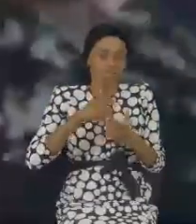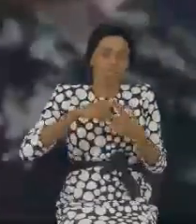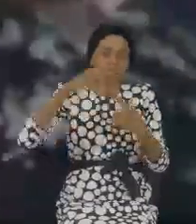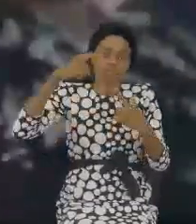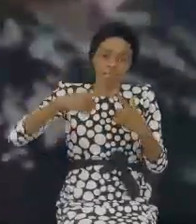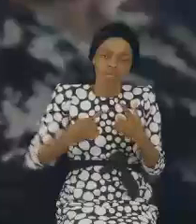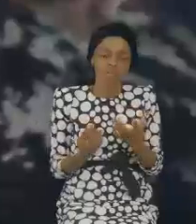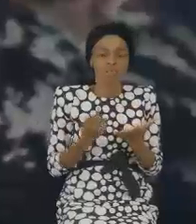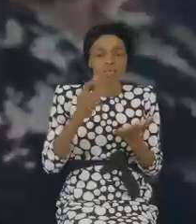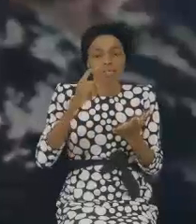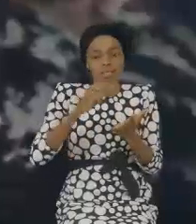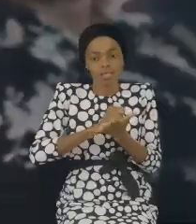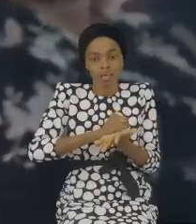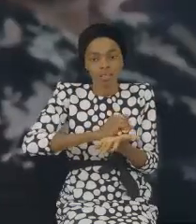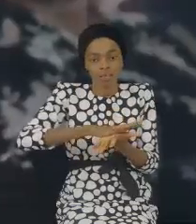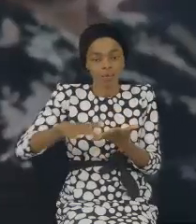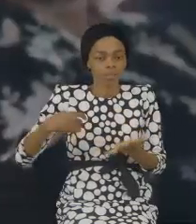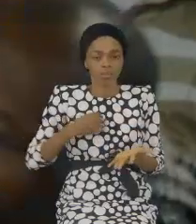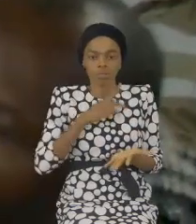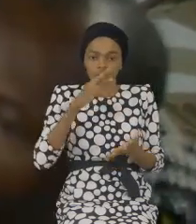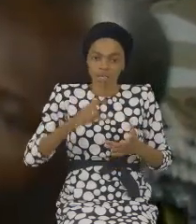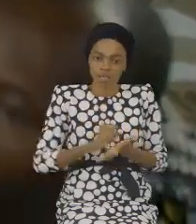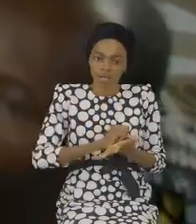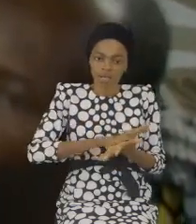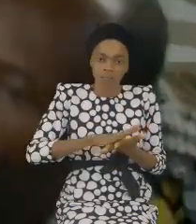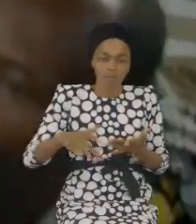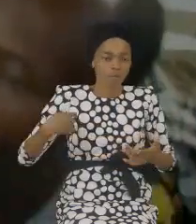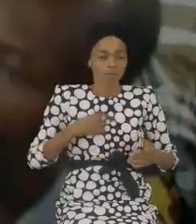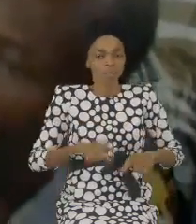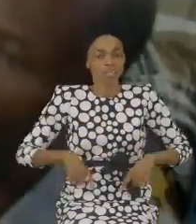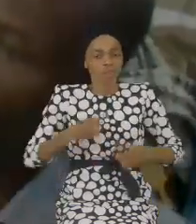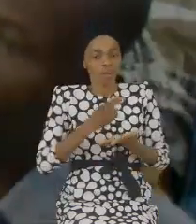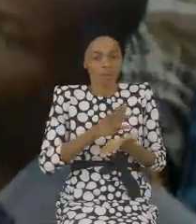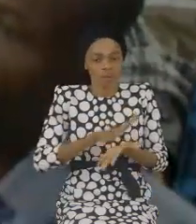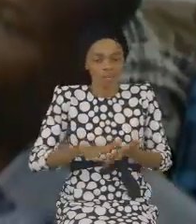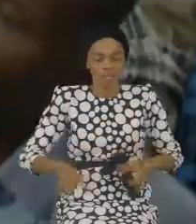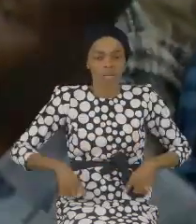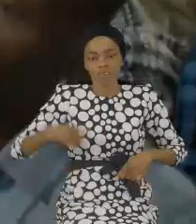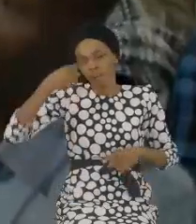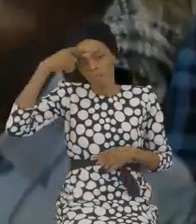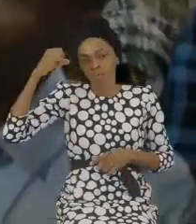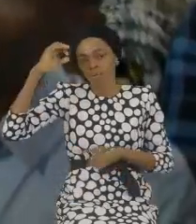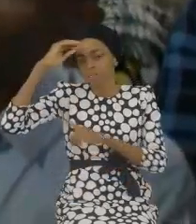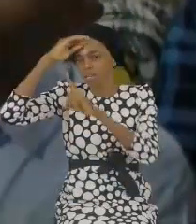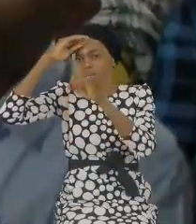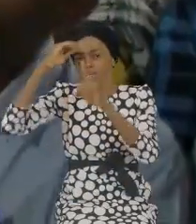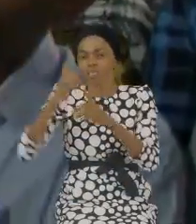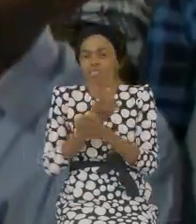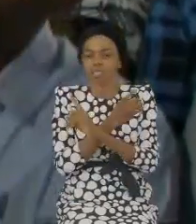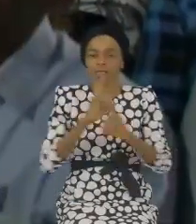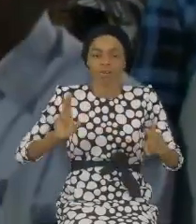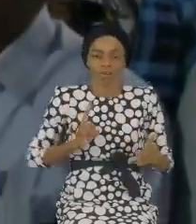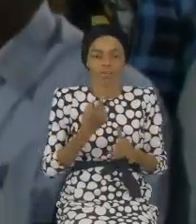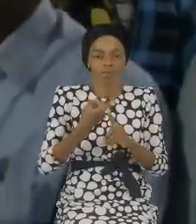We're sanctified. And we live a sanctified, righteous, holy life, because he'll deliver us from our enemies, that we